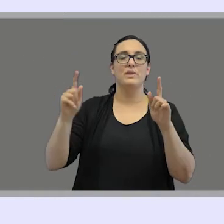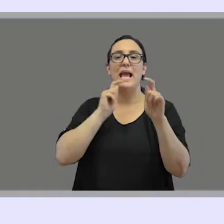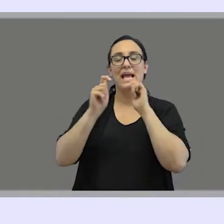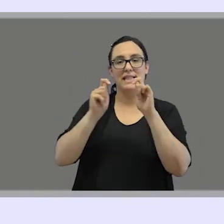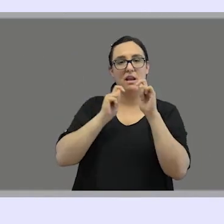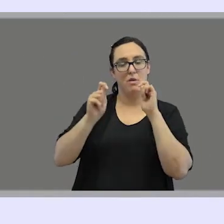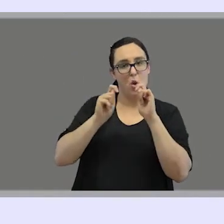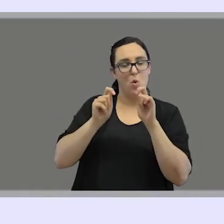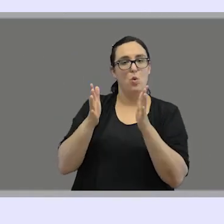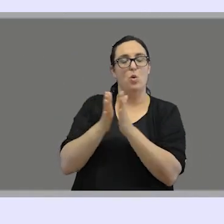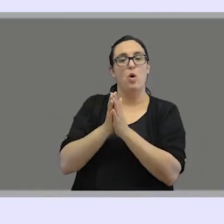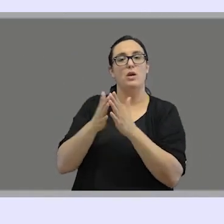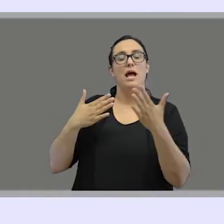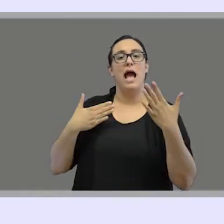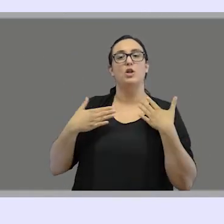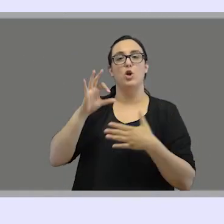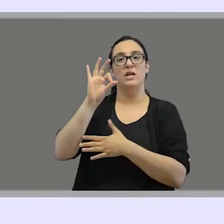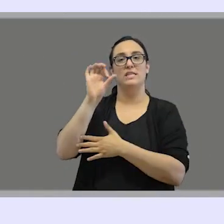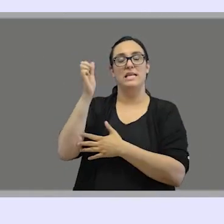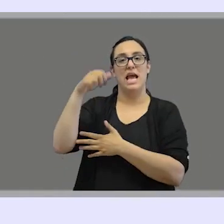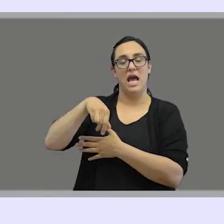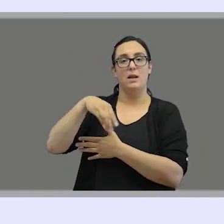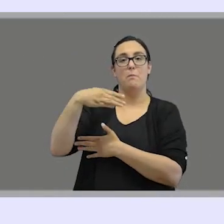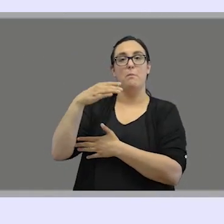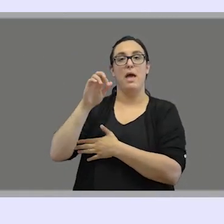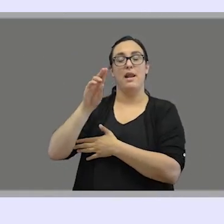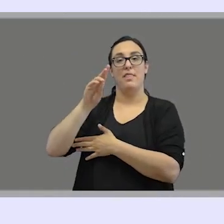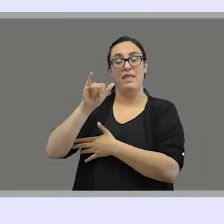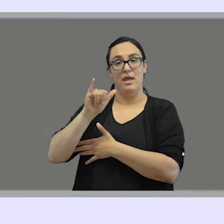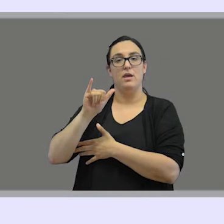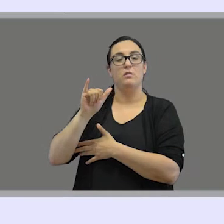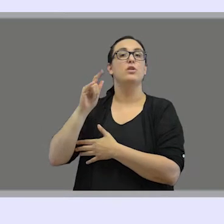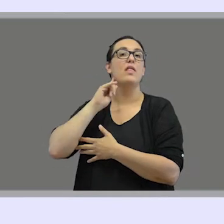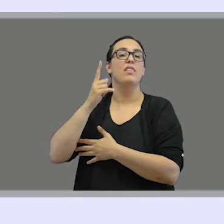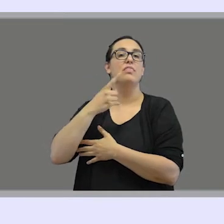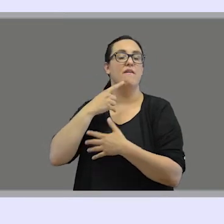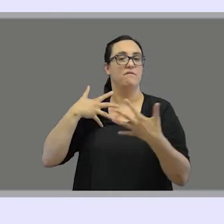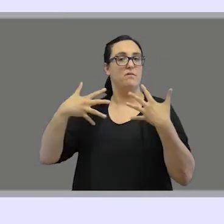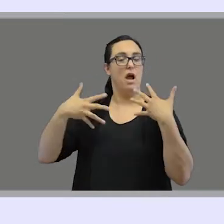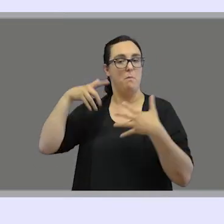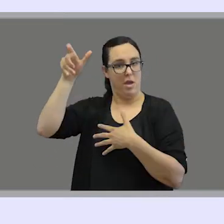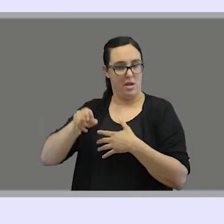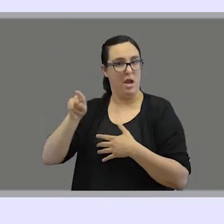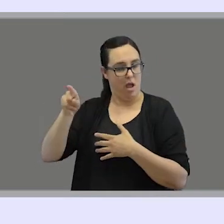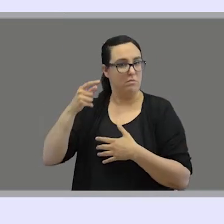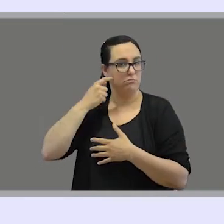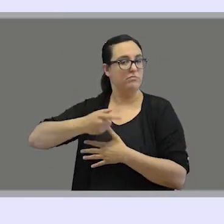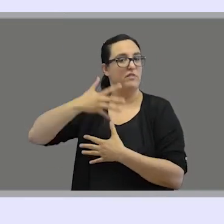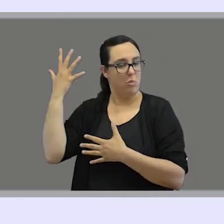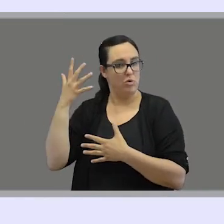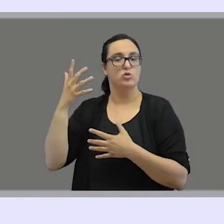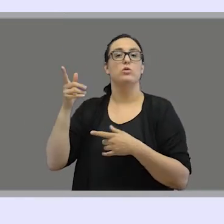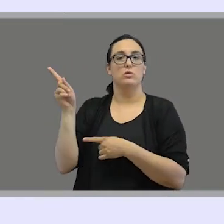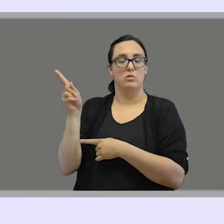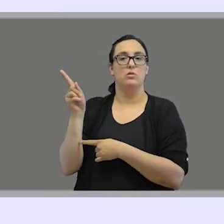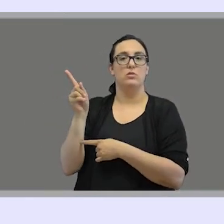part of an interview that was made to Sean Birdie, a deaf American actor that plays